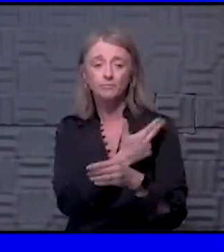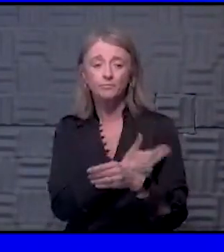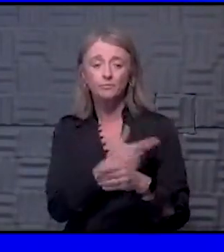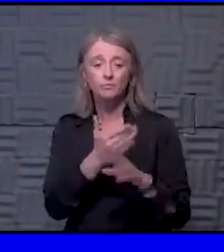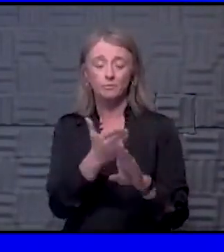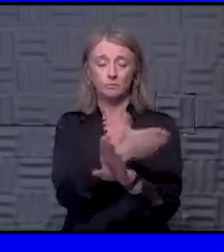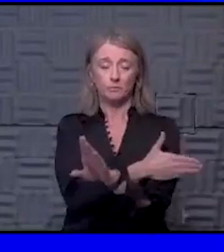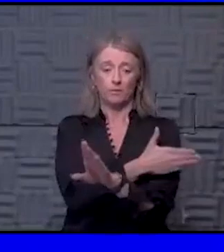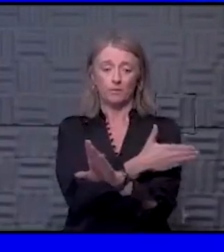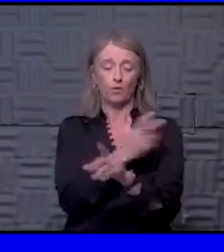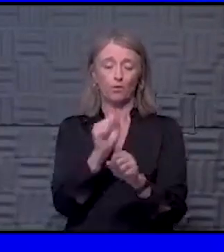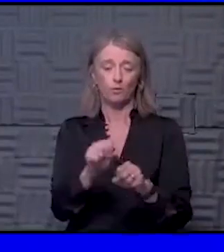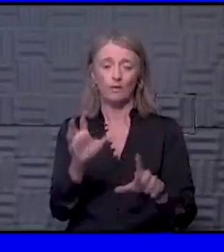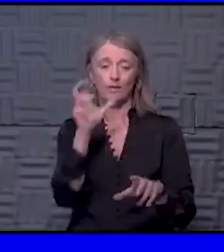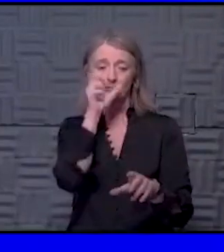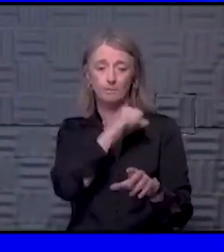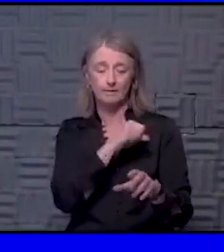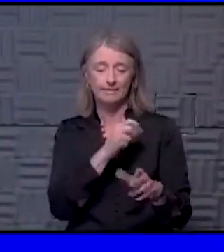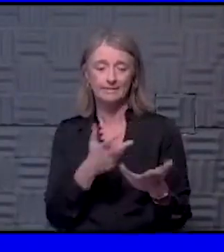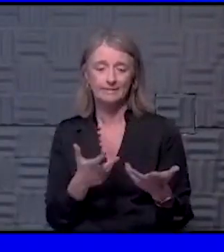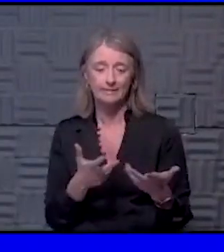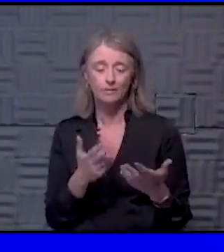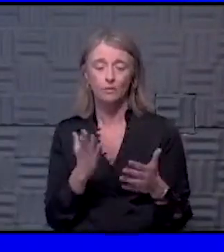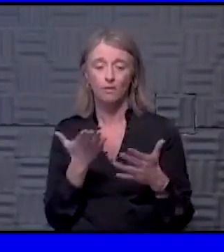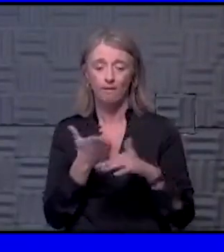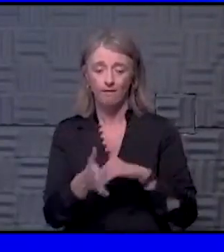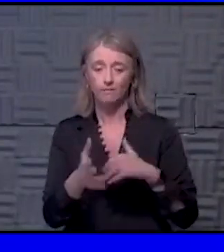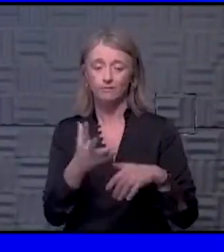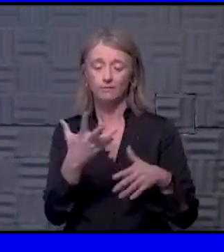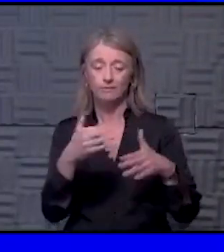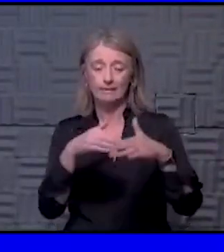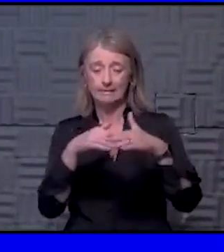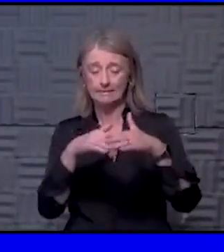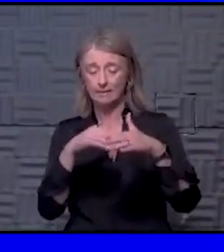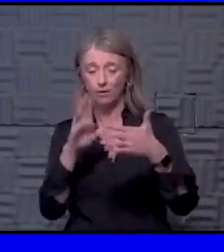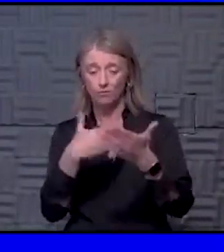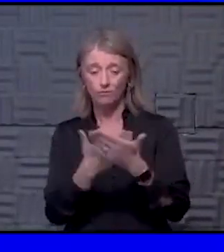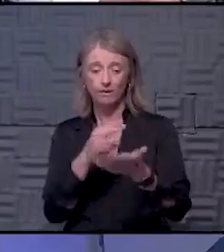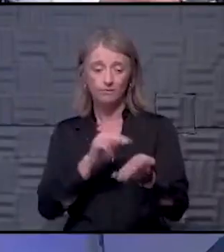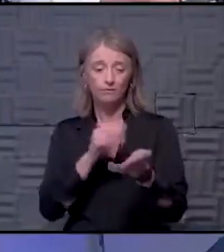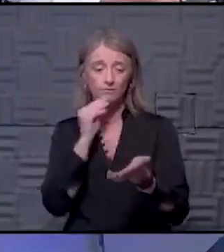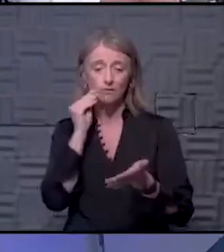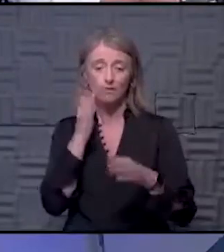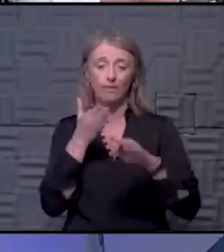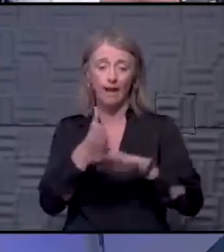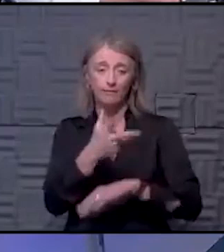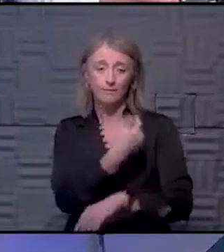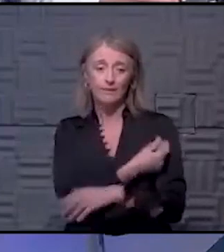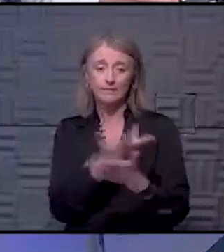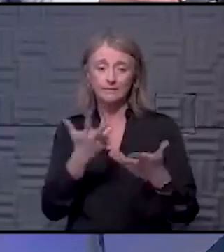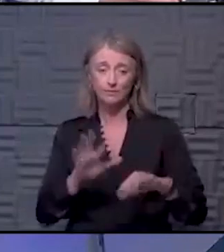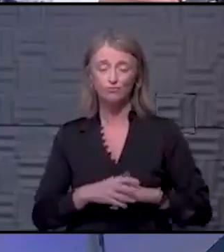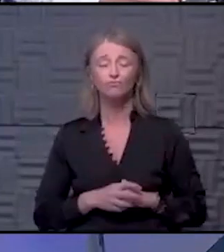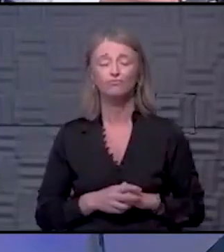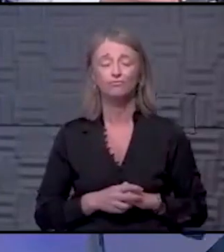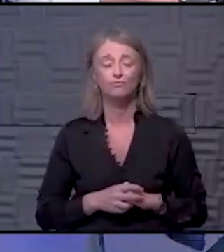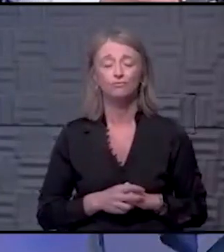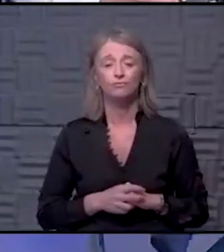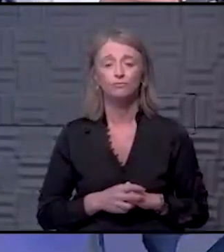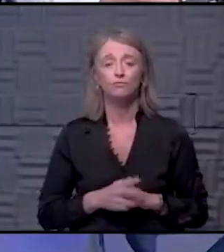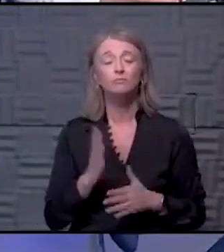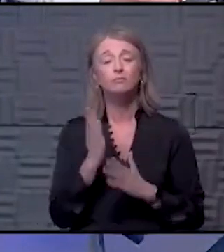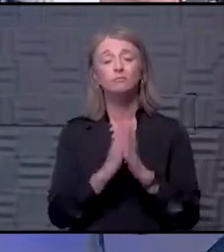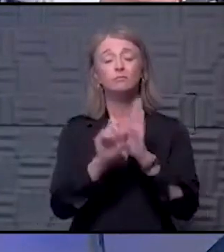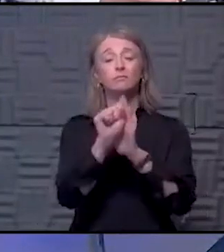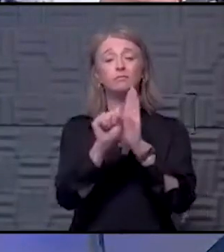or before or after they were already giving the vaccine in the nursing facility. And so we're well aware of that problem. Some